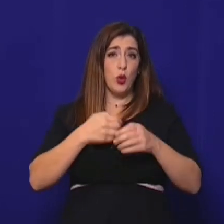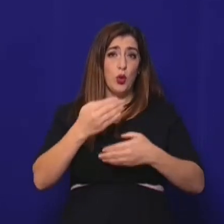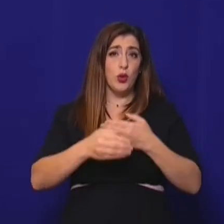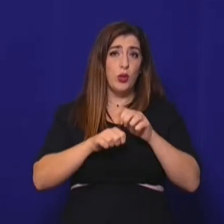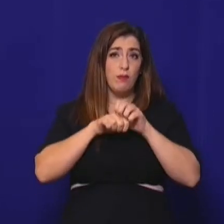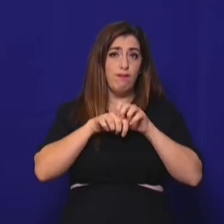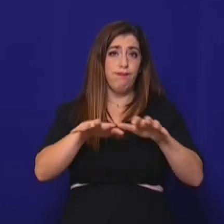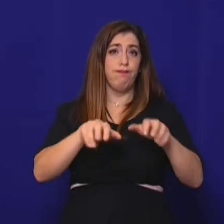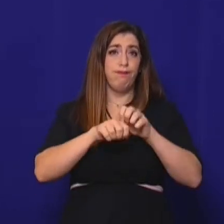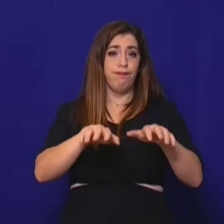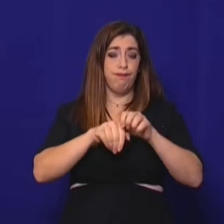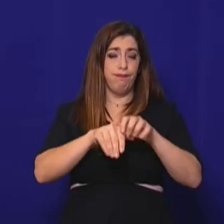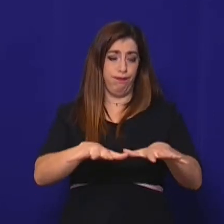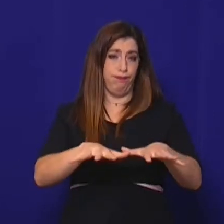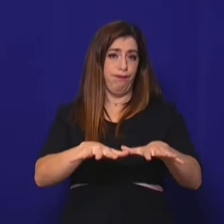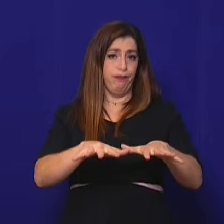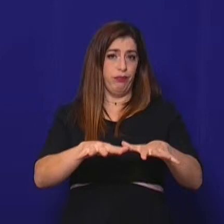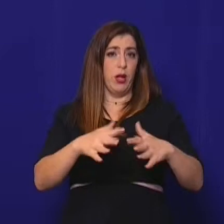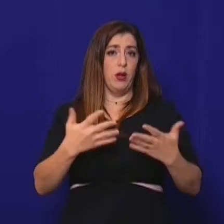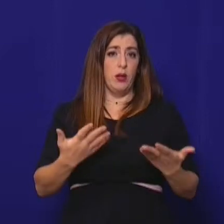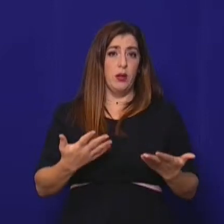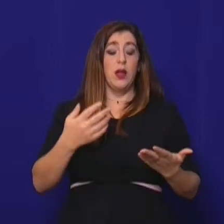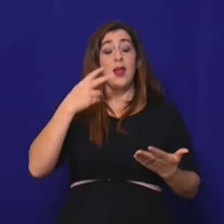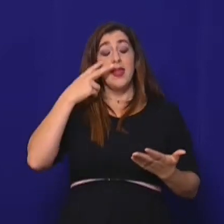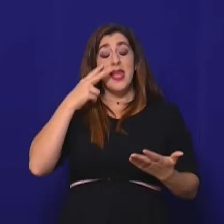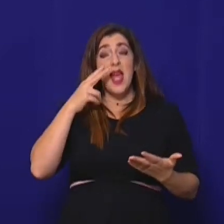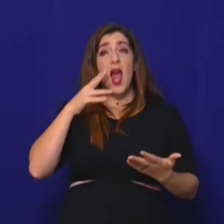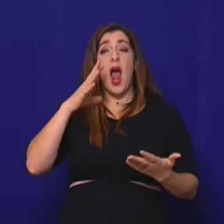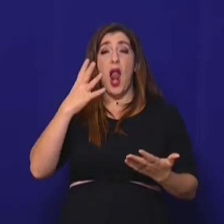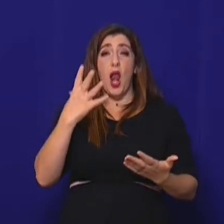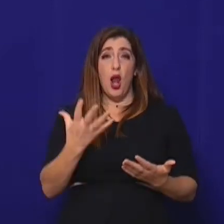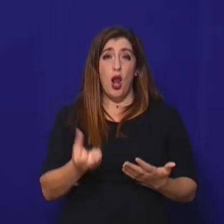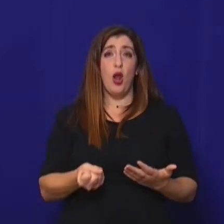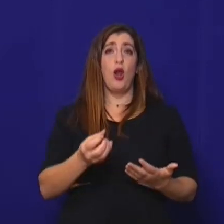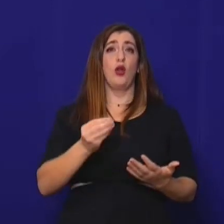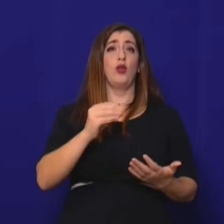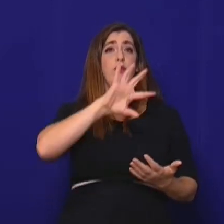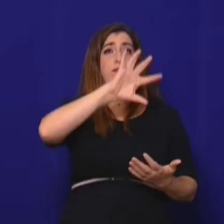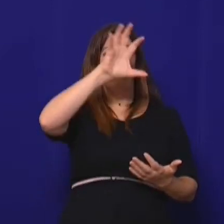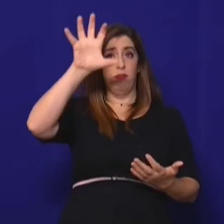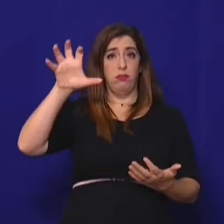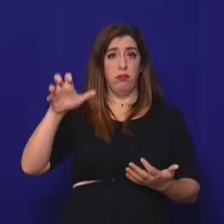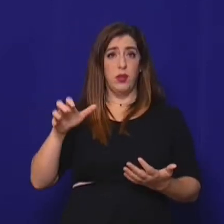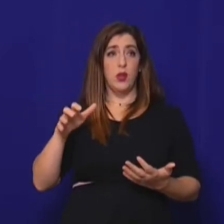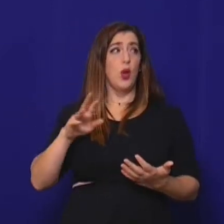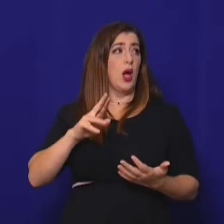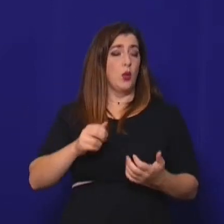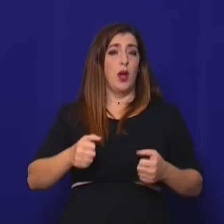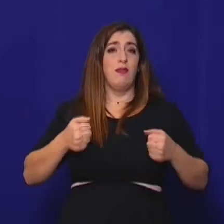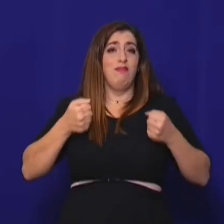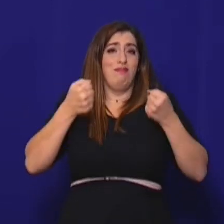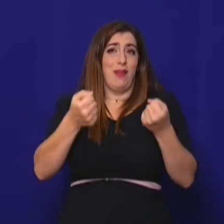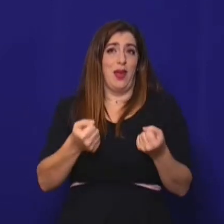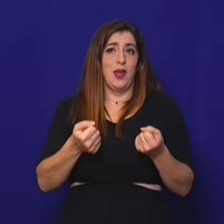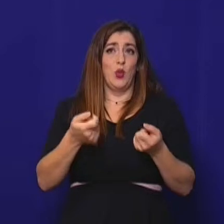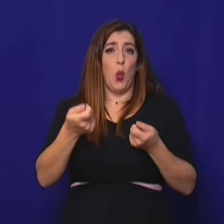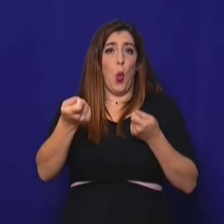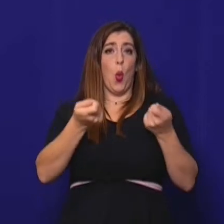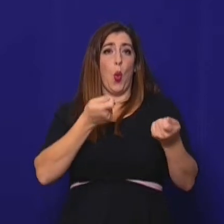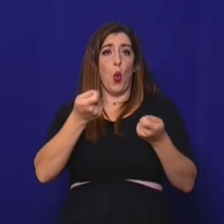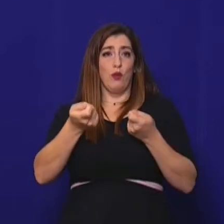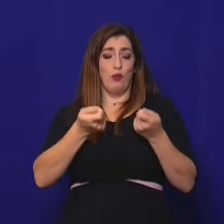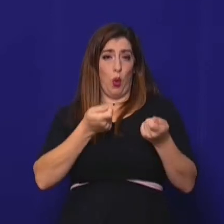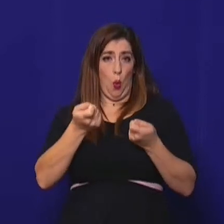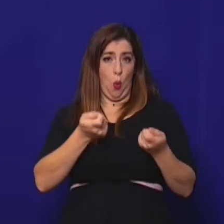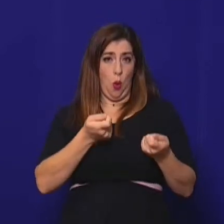other countries. From the health authorities and various other authorities, we are doing our best to control the situation by offering